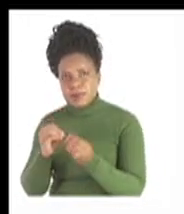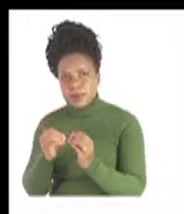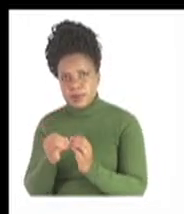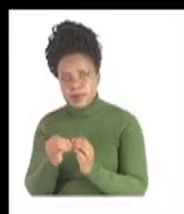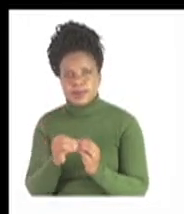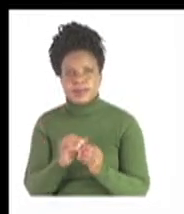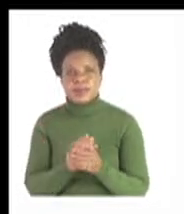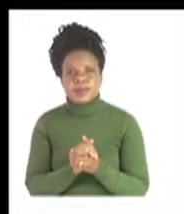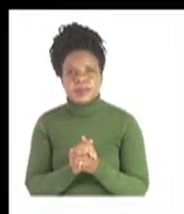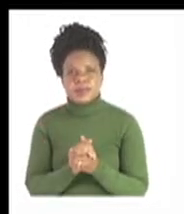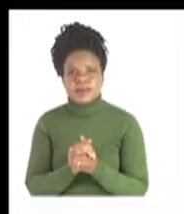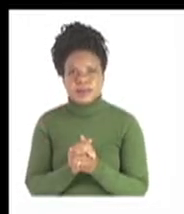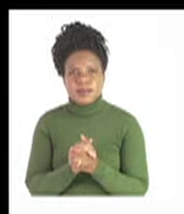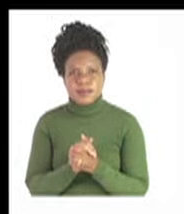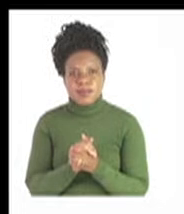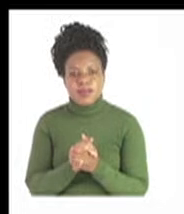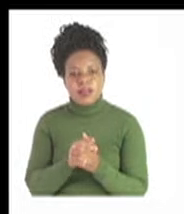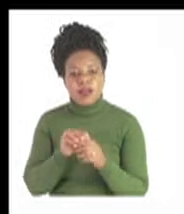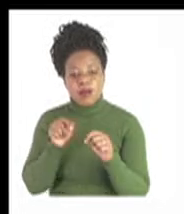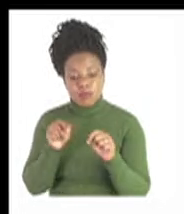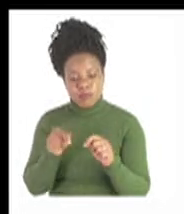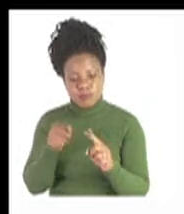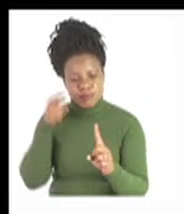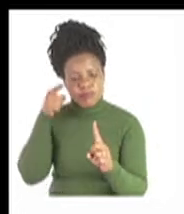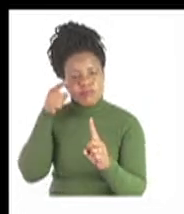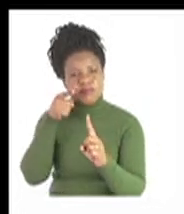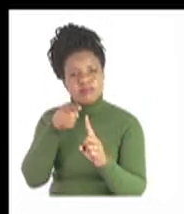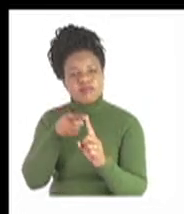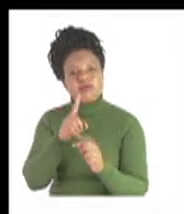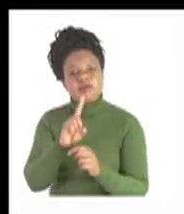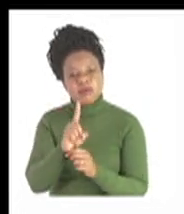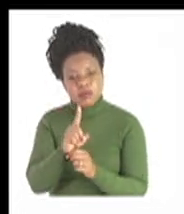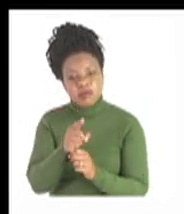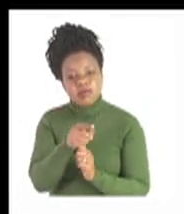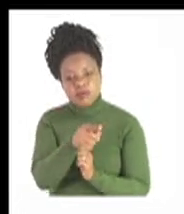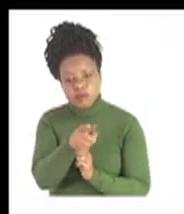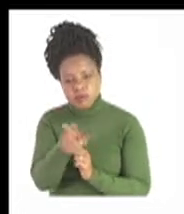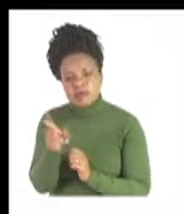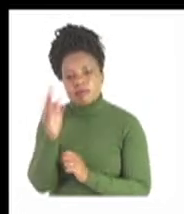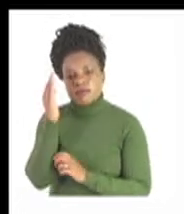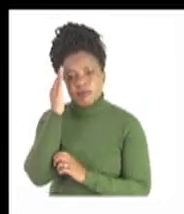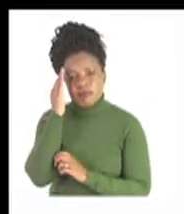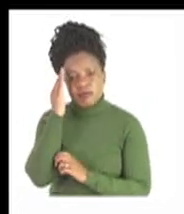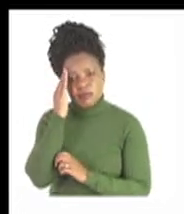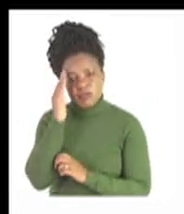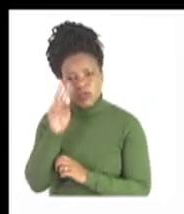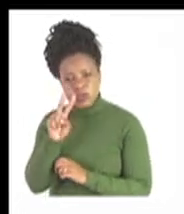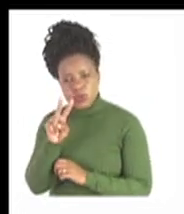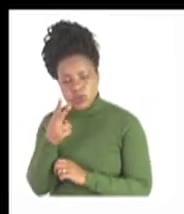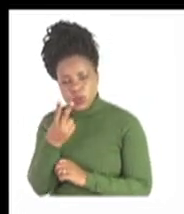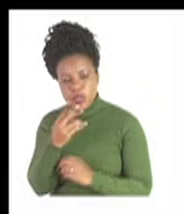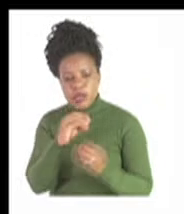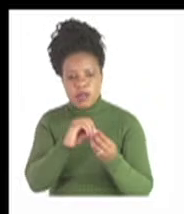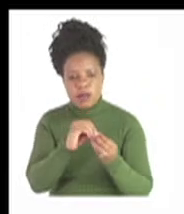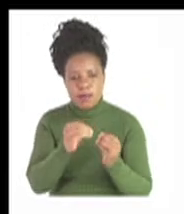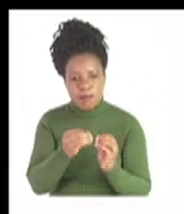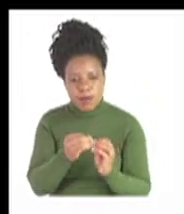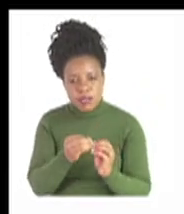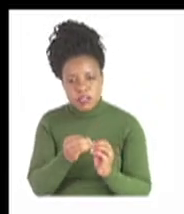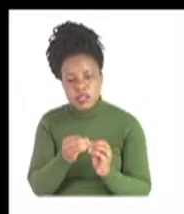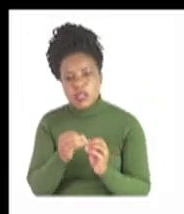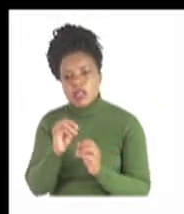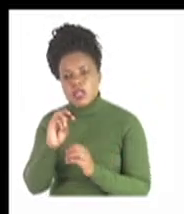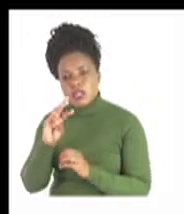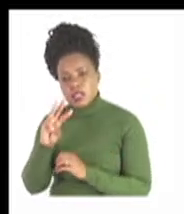through. The learning objective is to know the square and cube numbers and their properties.